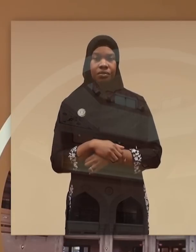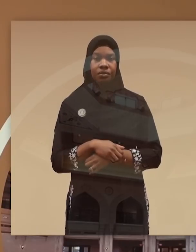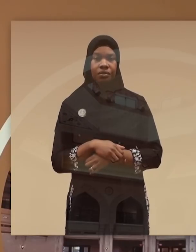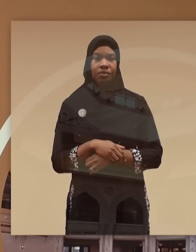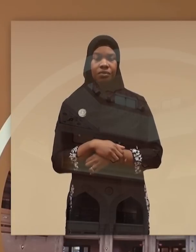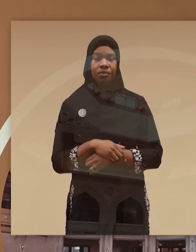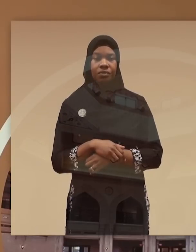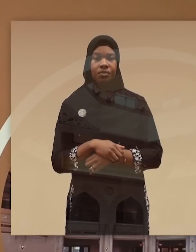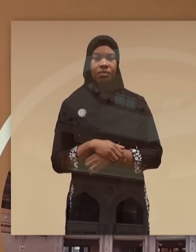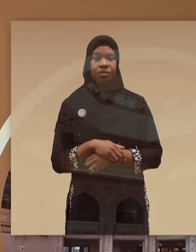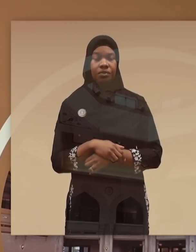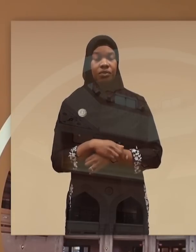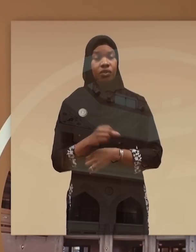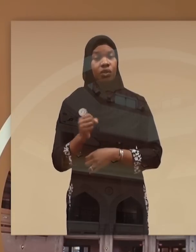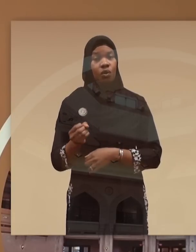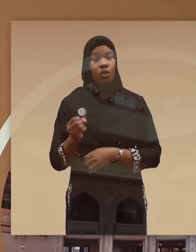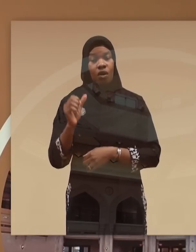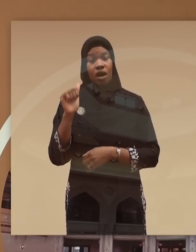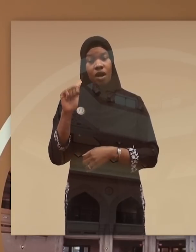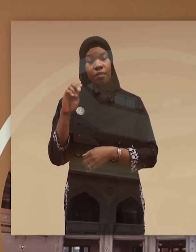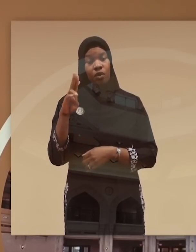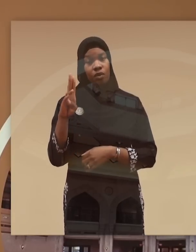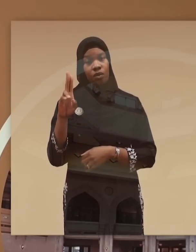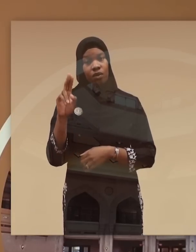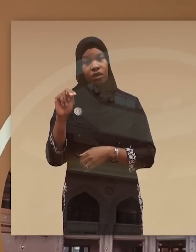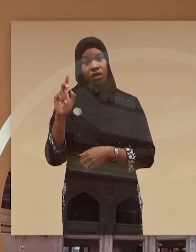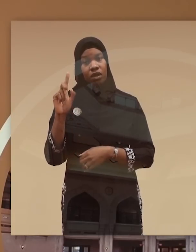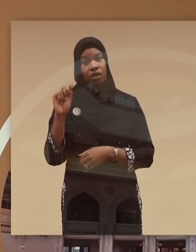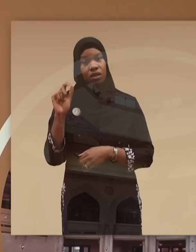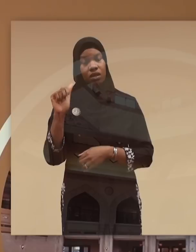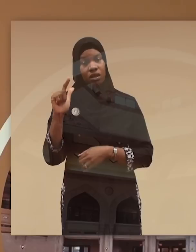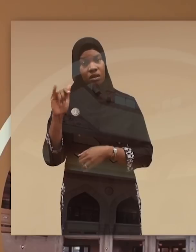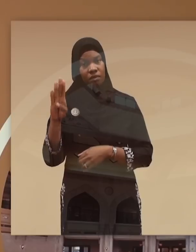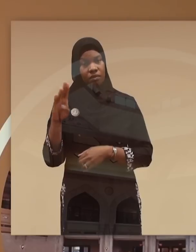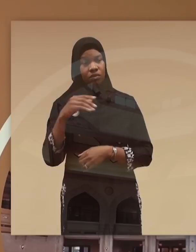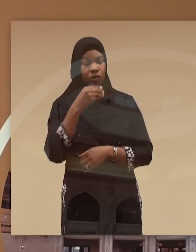told Muhammad sallallahu alaihi wasallam the offer of Quraysh,